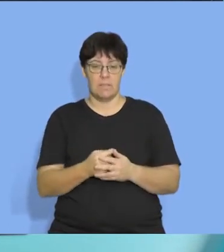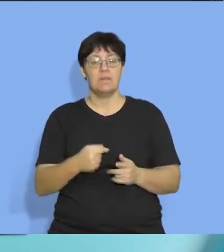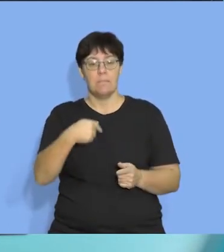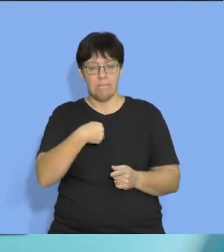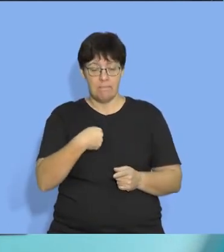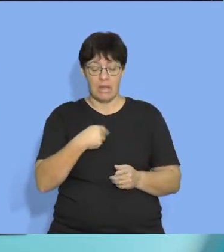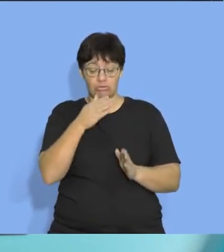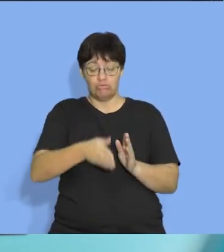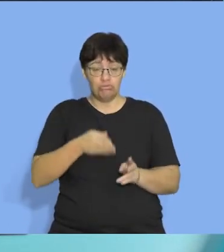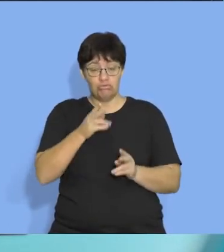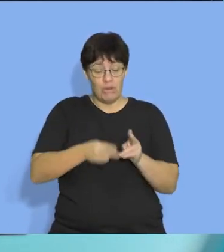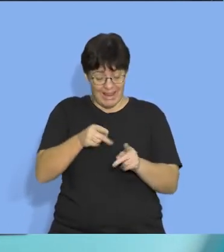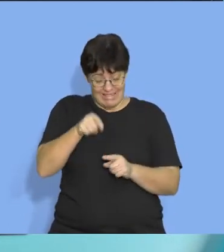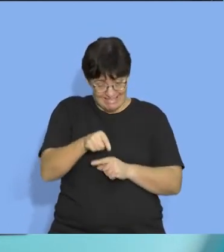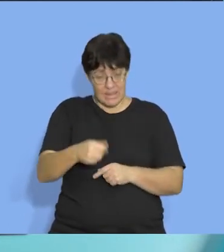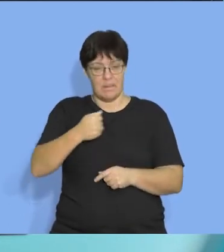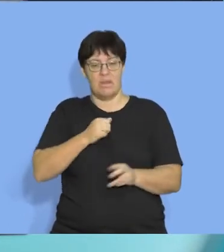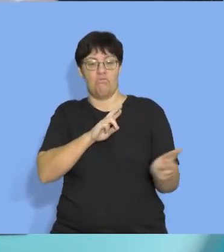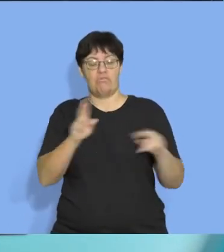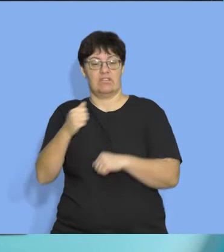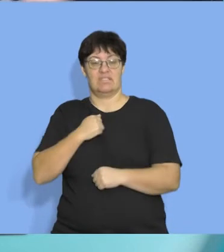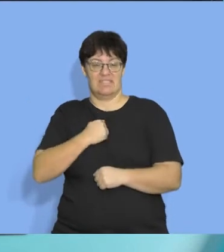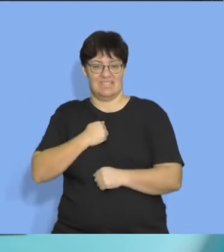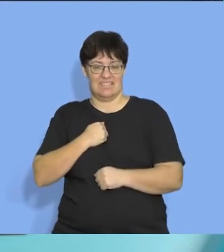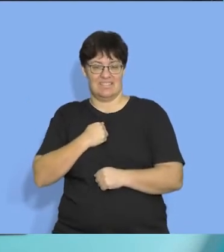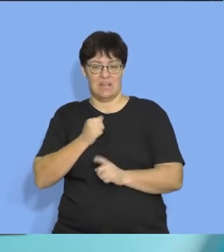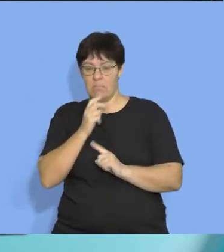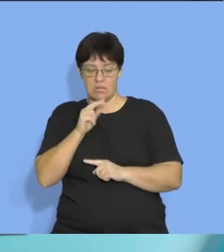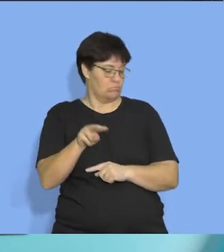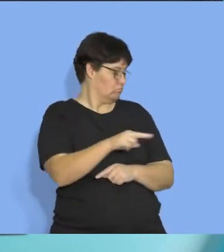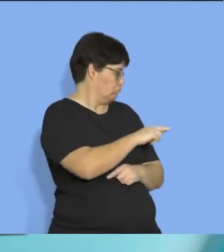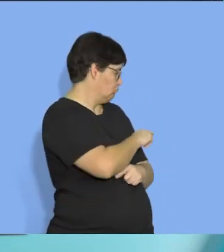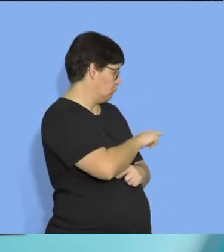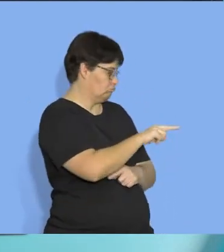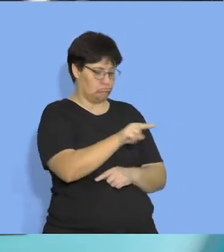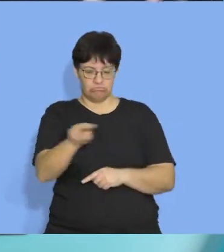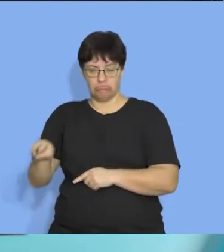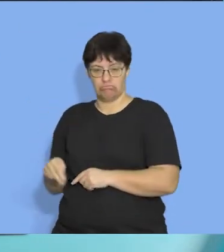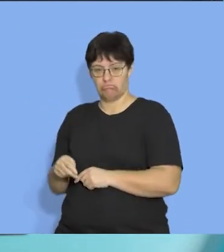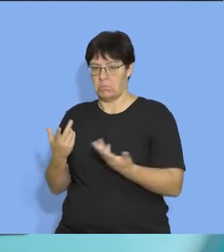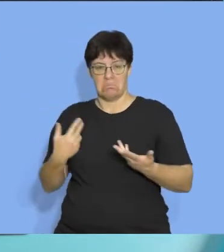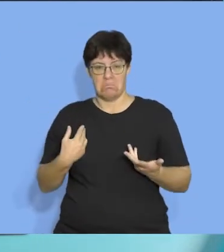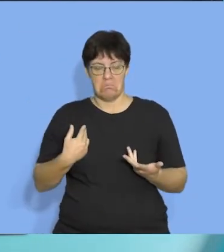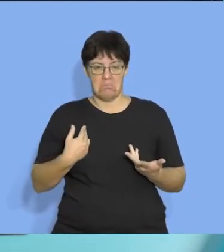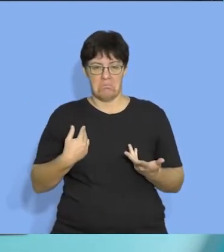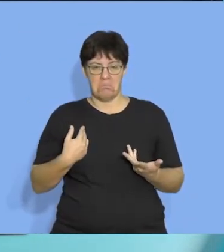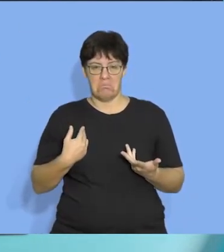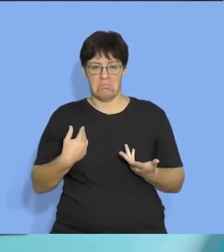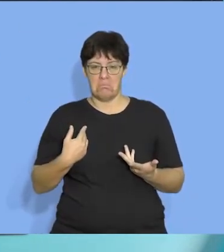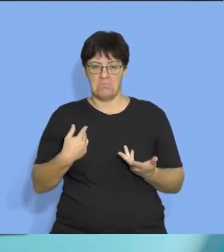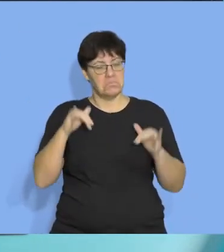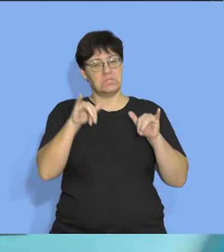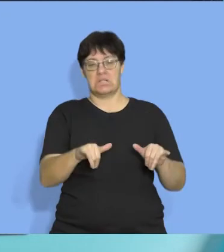become my reference. And for me, if I look at everything in the train, I'm going nowhere. I'm